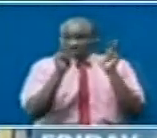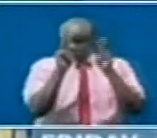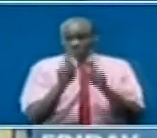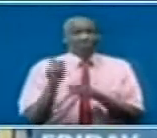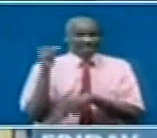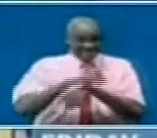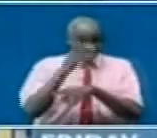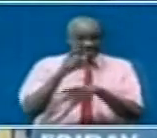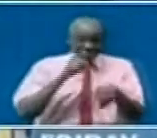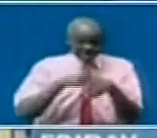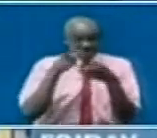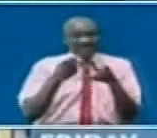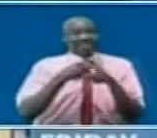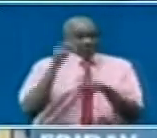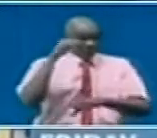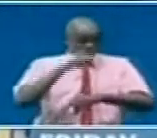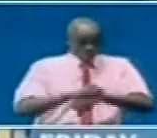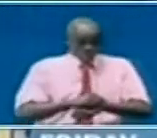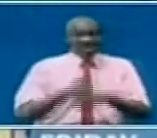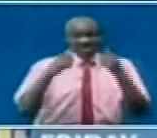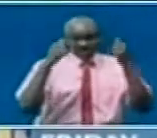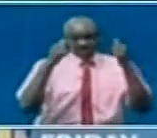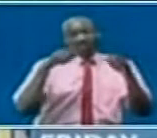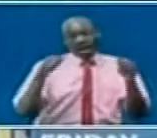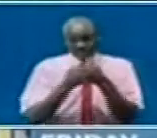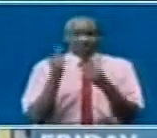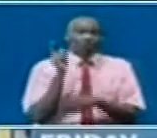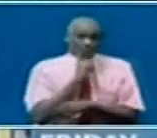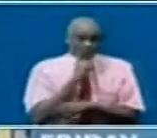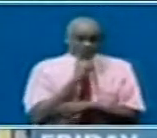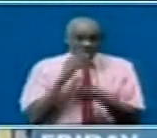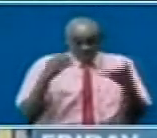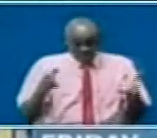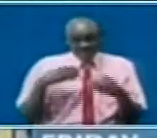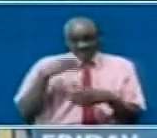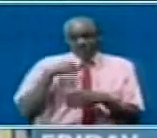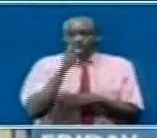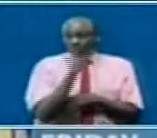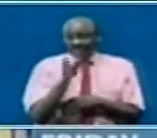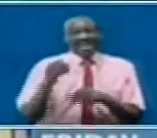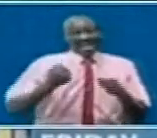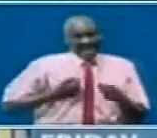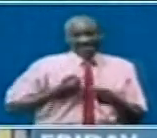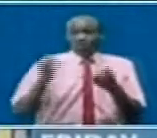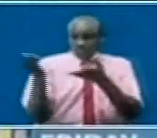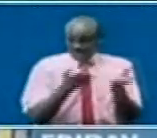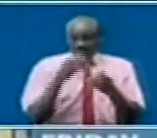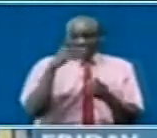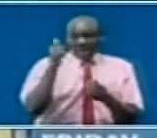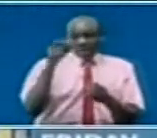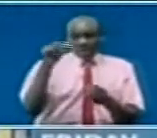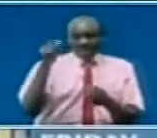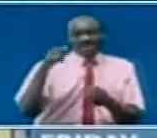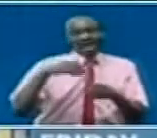Airtel Rising Stars Secondary School's championship set for tomorrow. Giant Slayers Butere Girls will welcome Kaloleni High in the